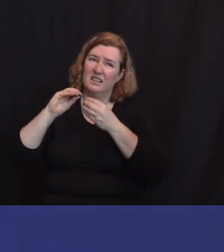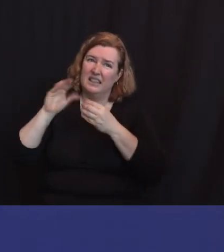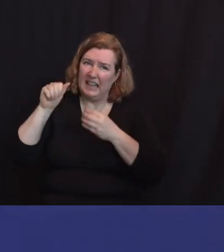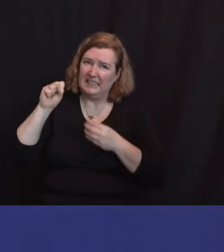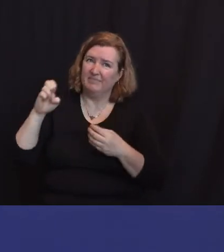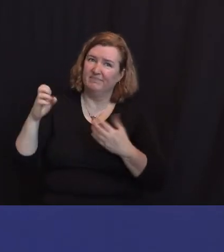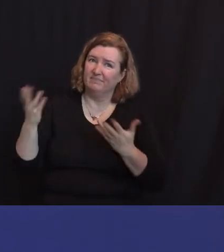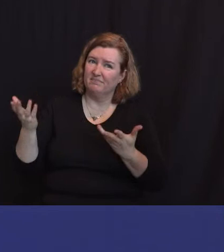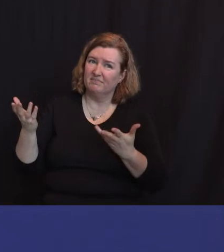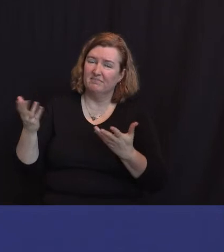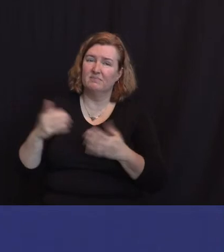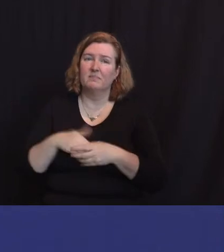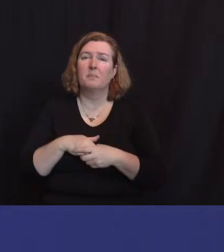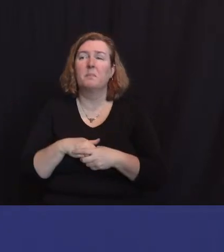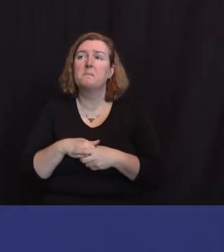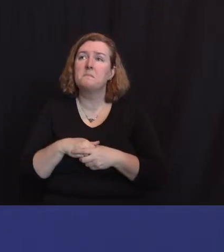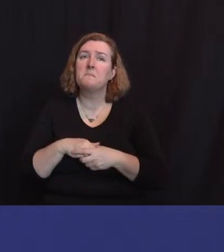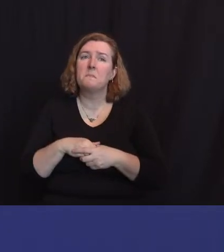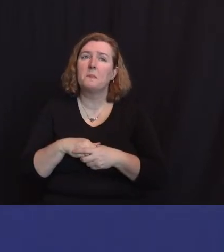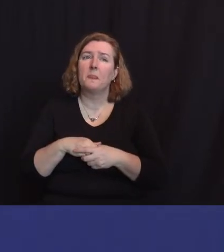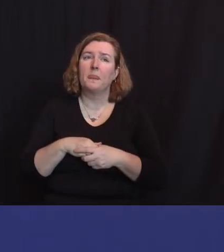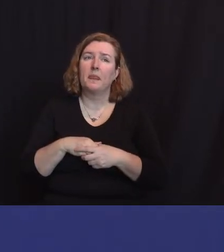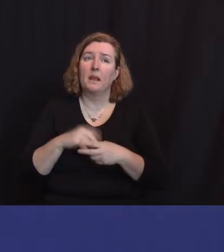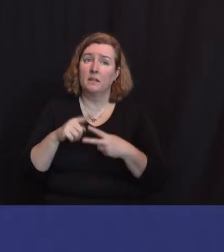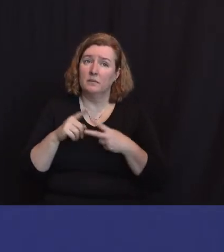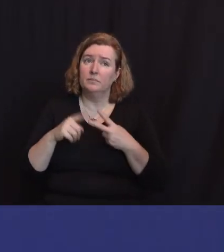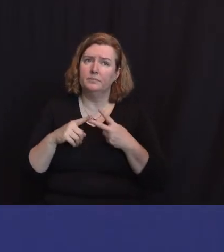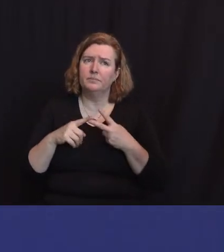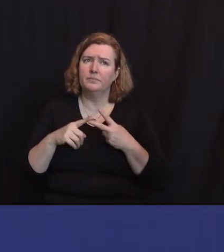viewers. You've made it clear you expect